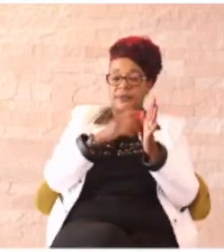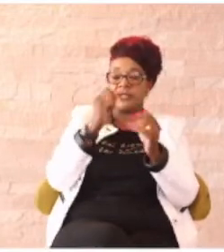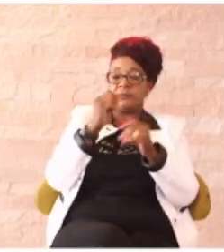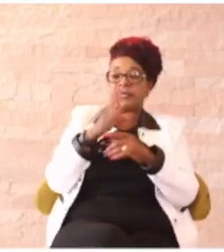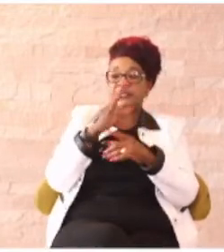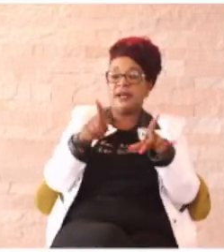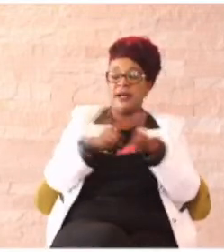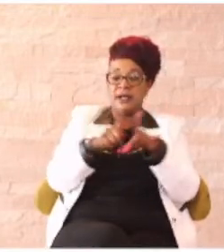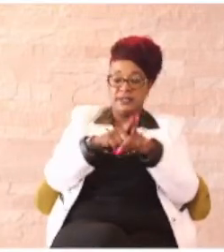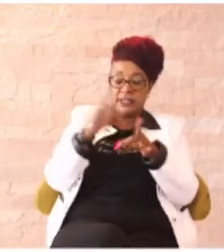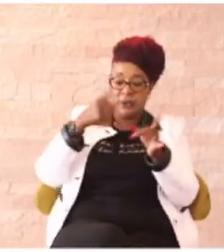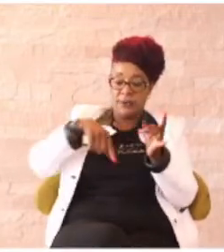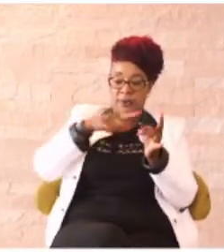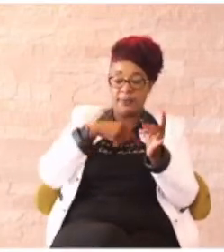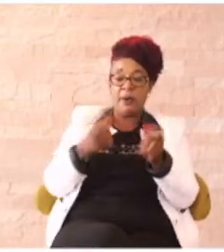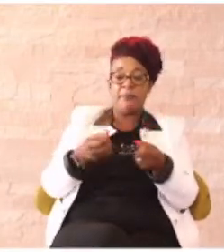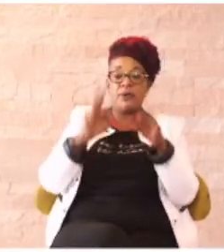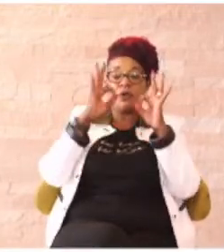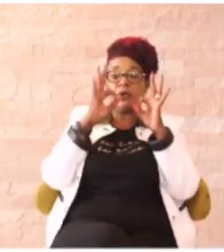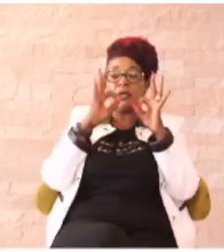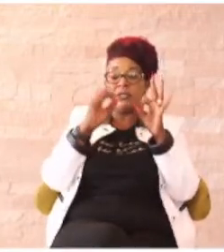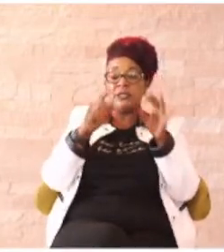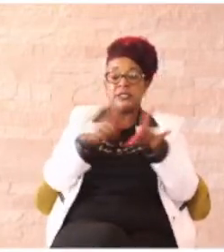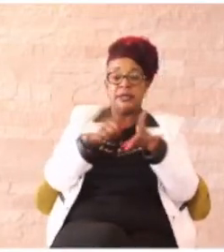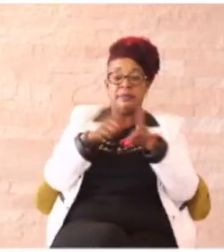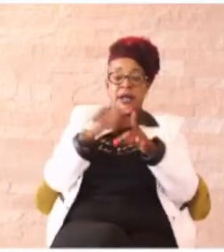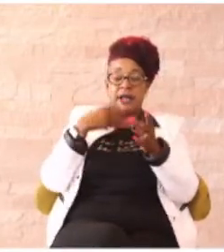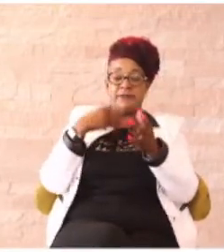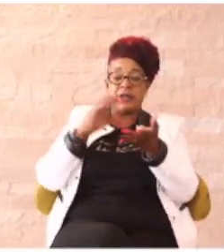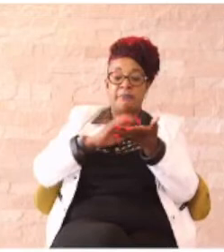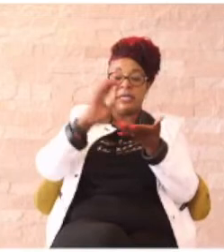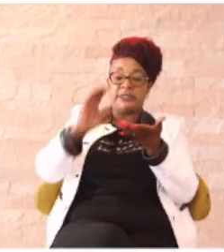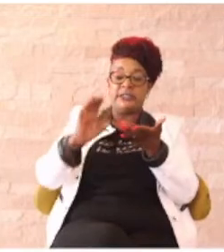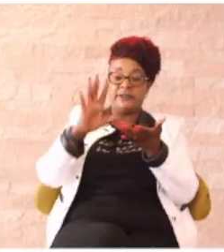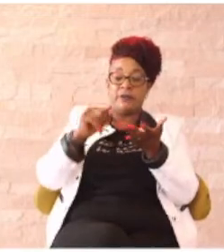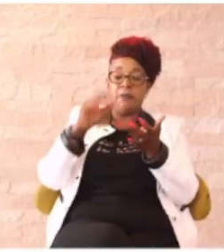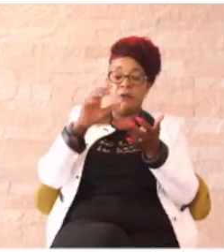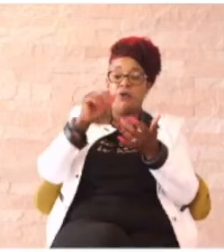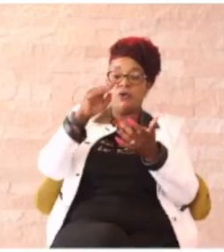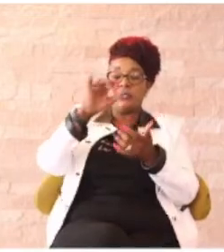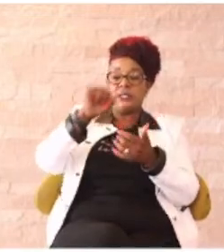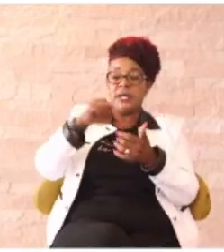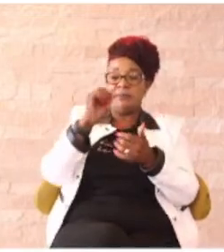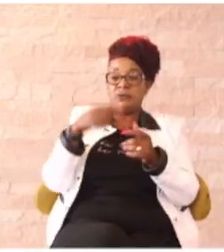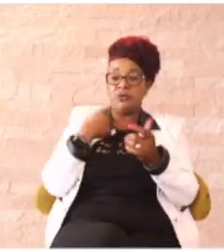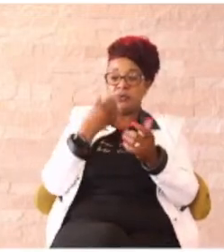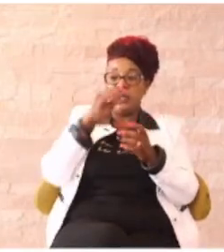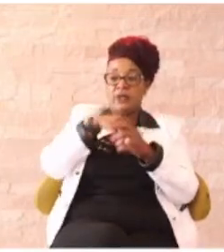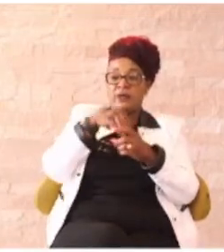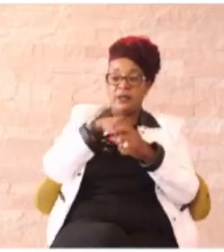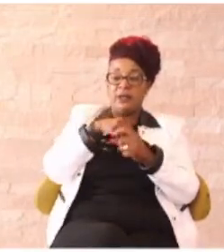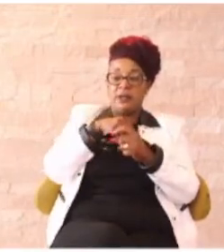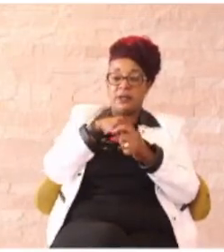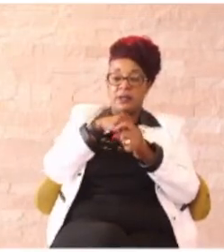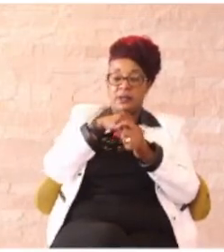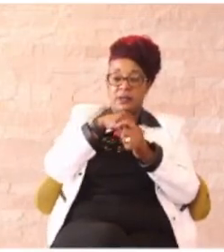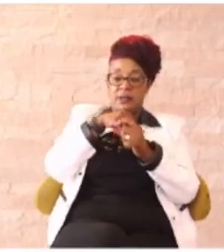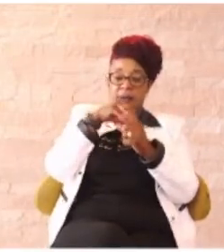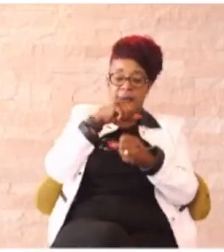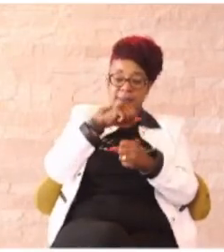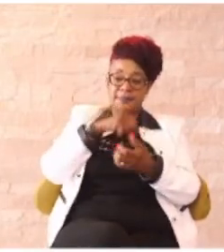we have no aligned budget from AWESOME project to invest in this